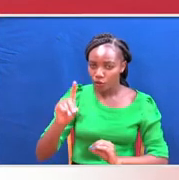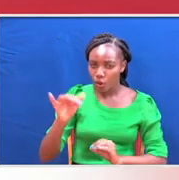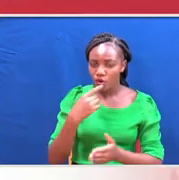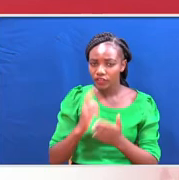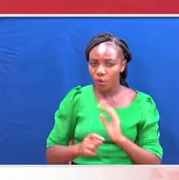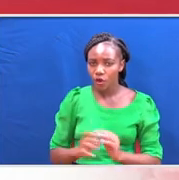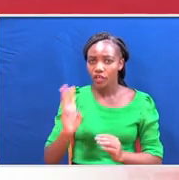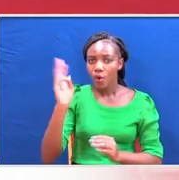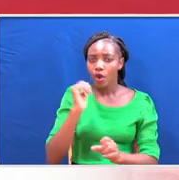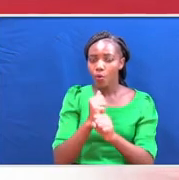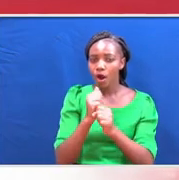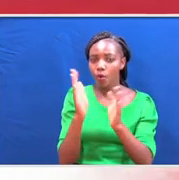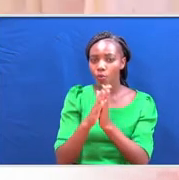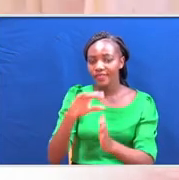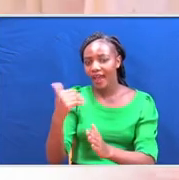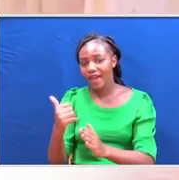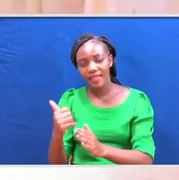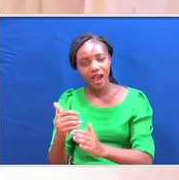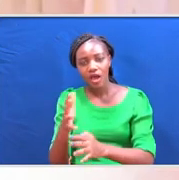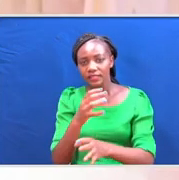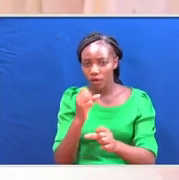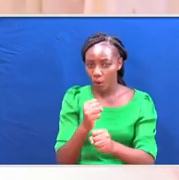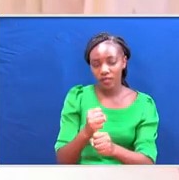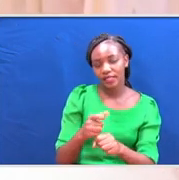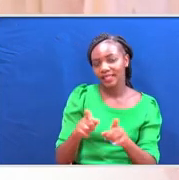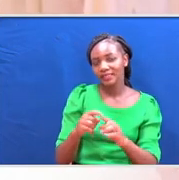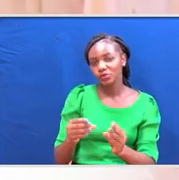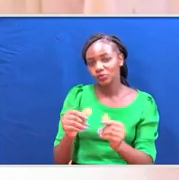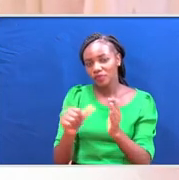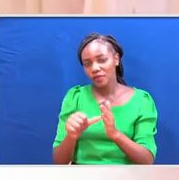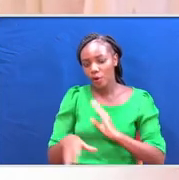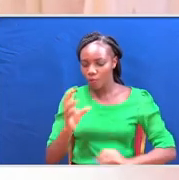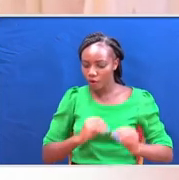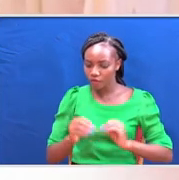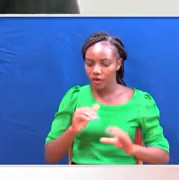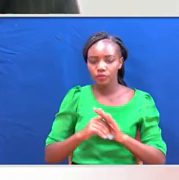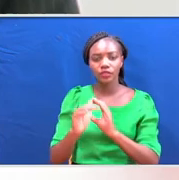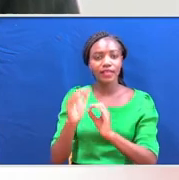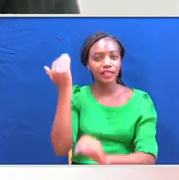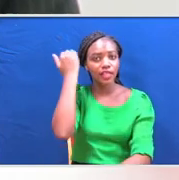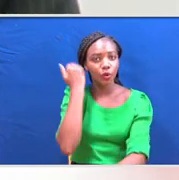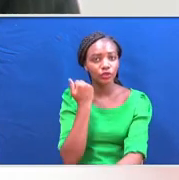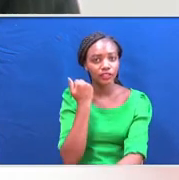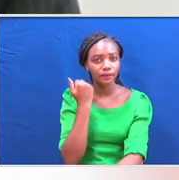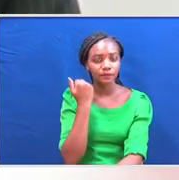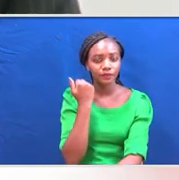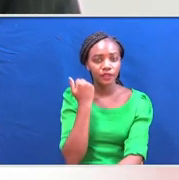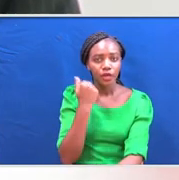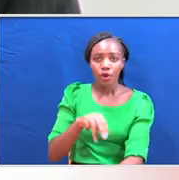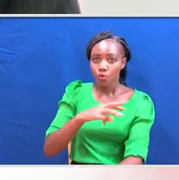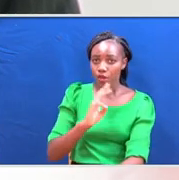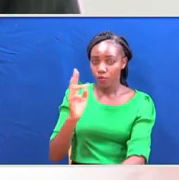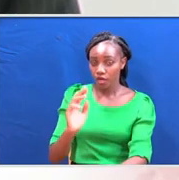said he will collaborate with other actors in dealing with corruption cases in courts. It takes two to tango.